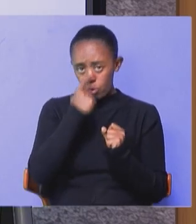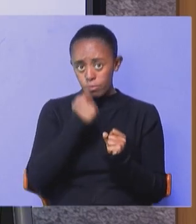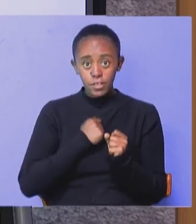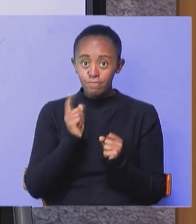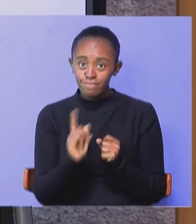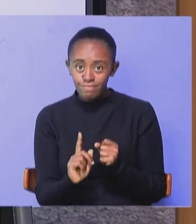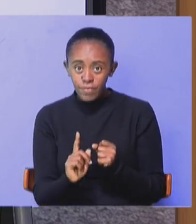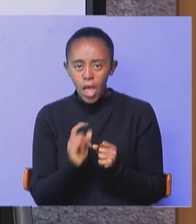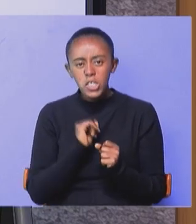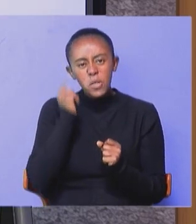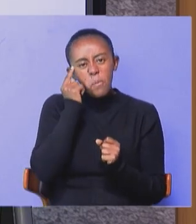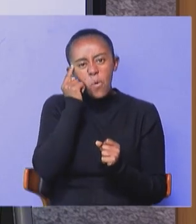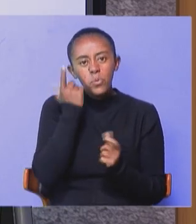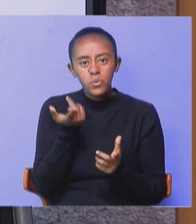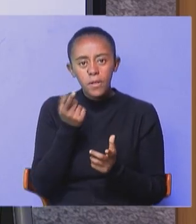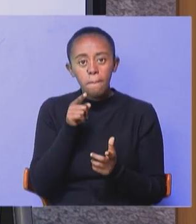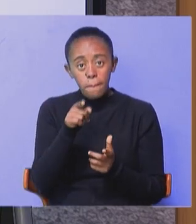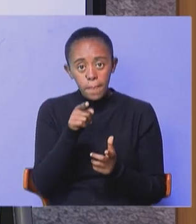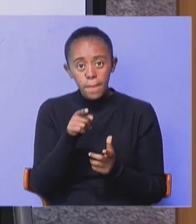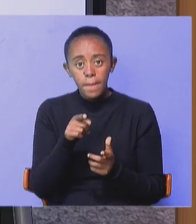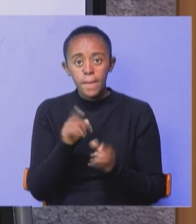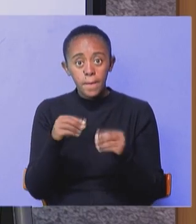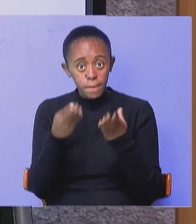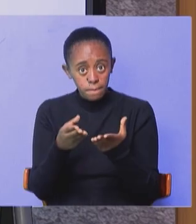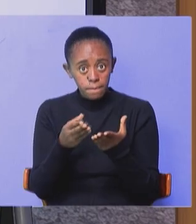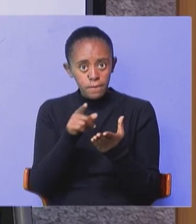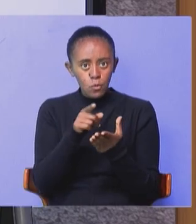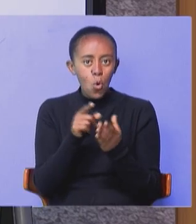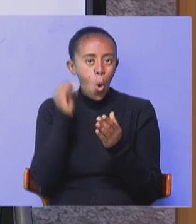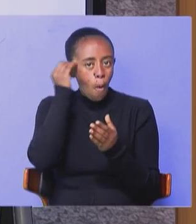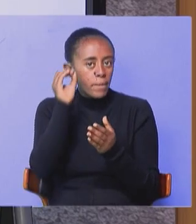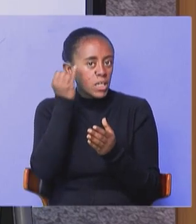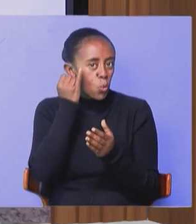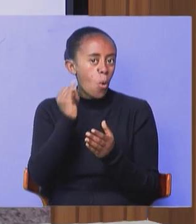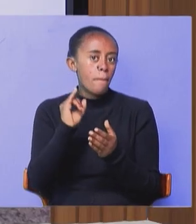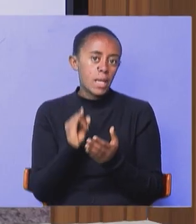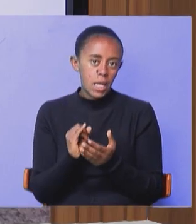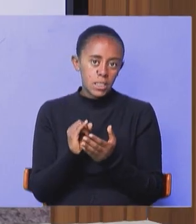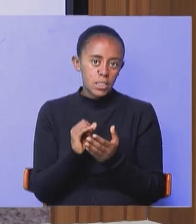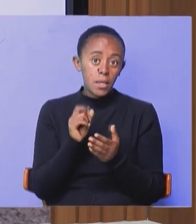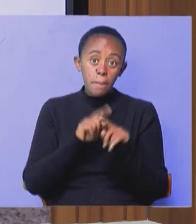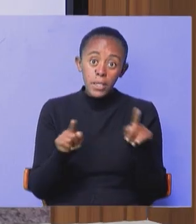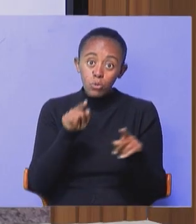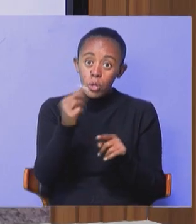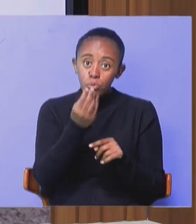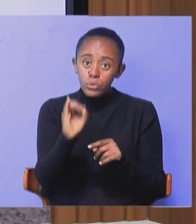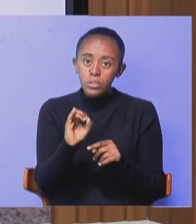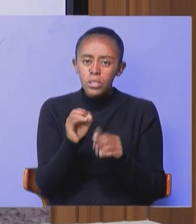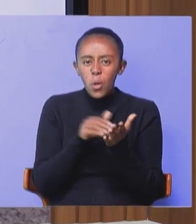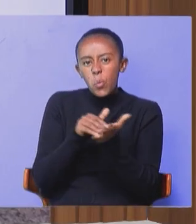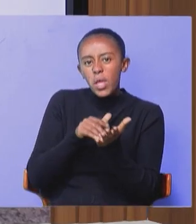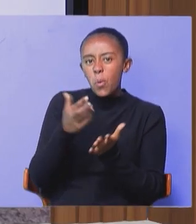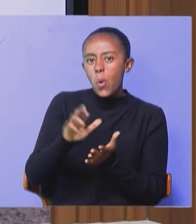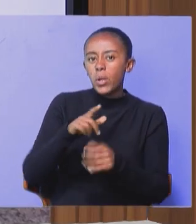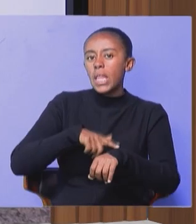believe. But you are nonetheless giving your opinion. You're giving your opinion, but you are using a weak or